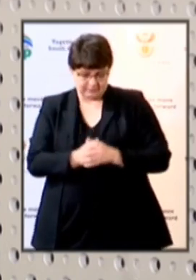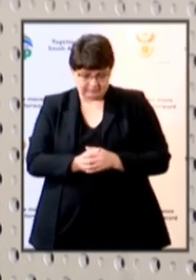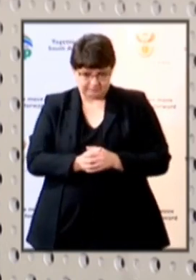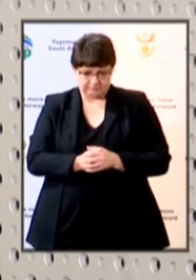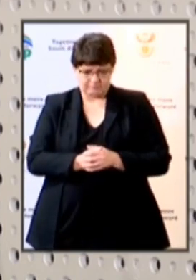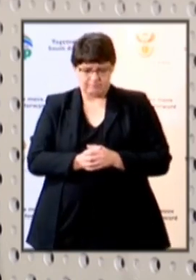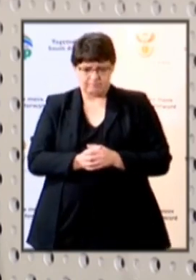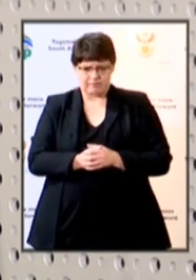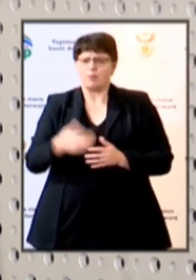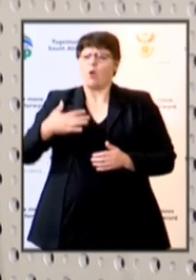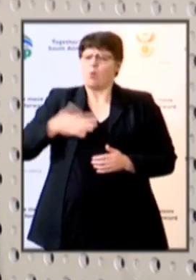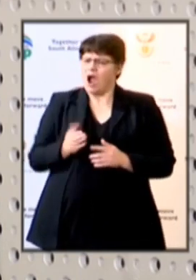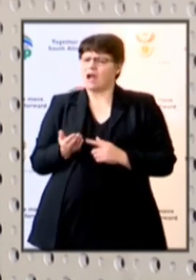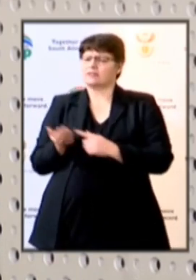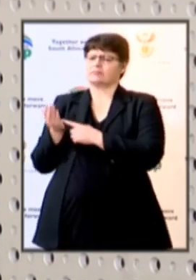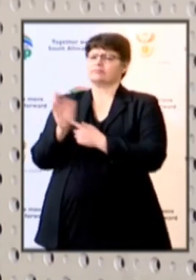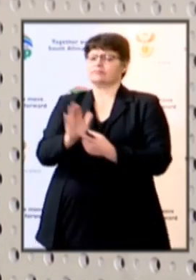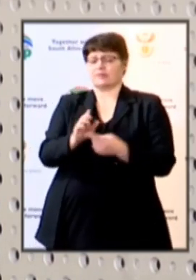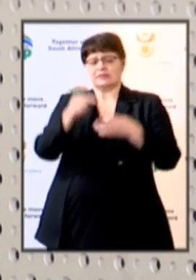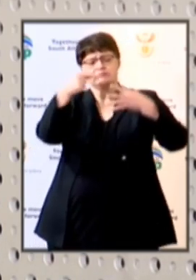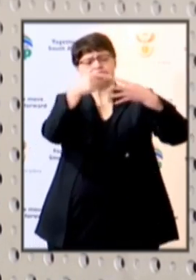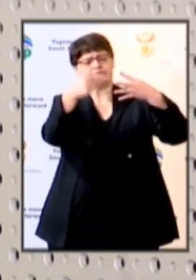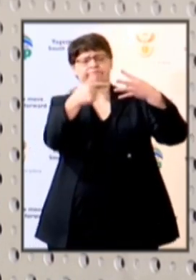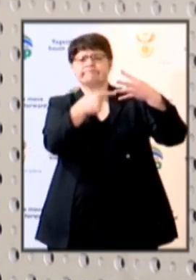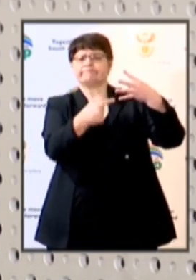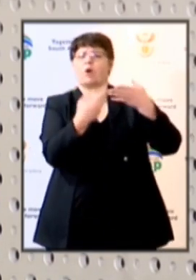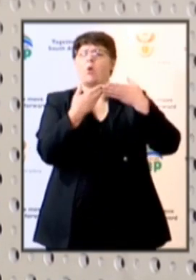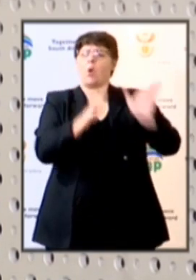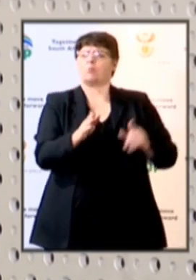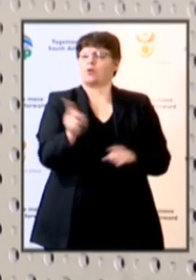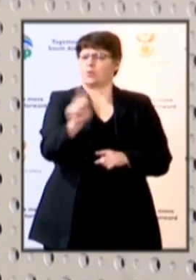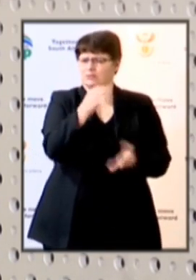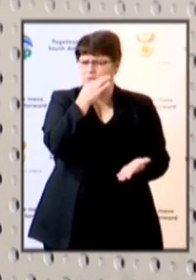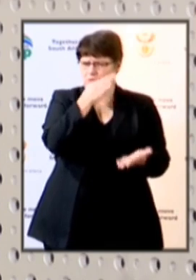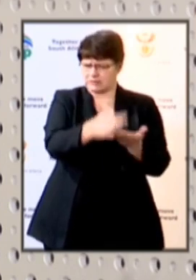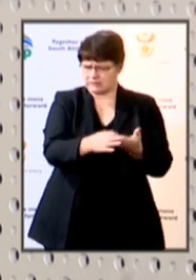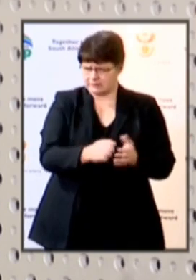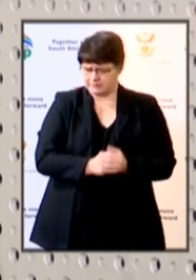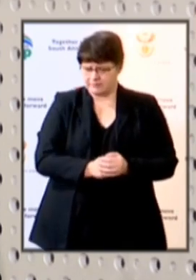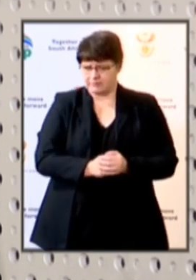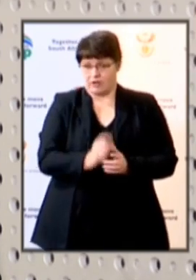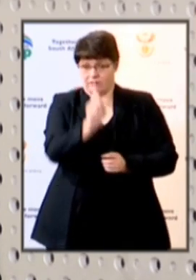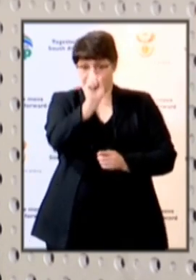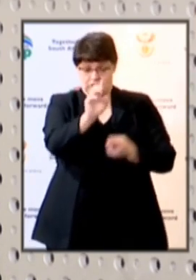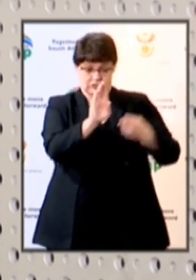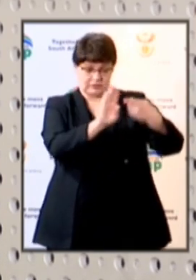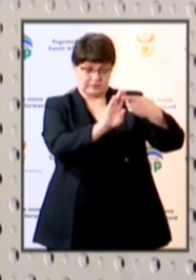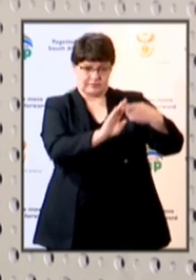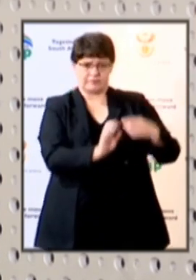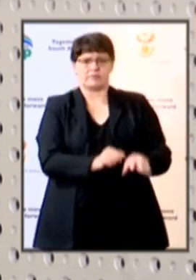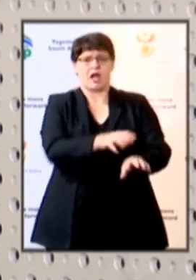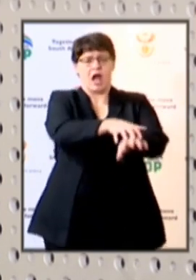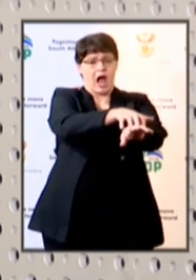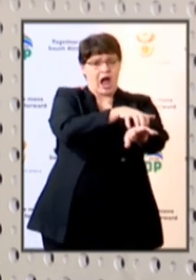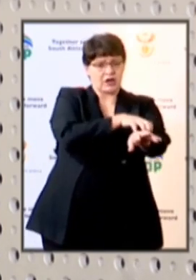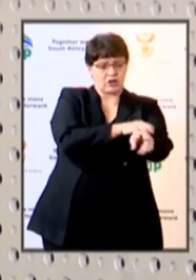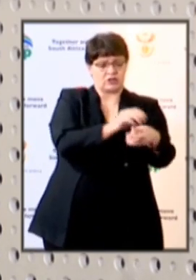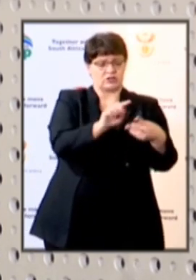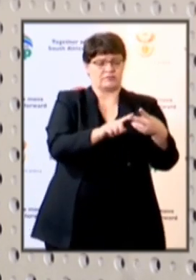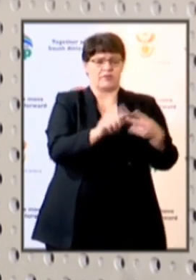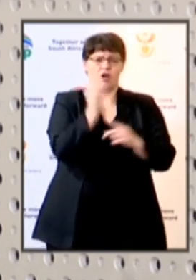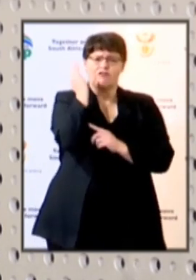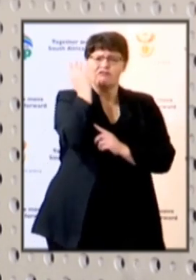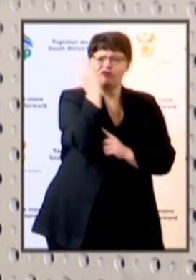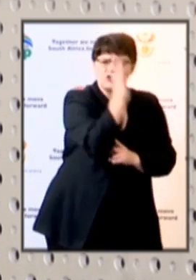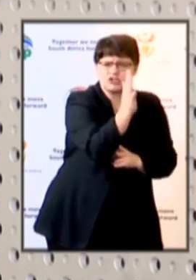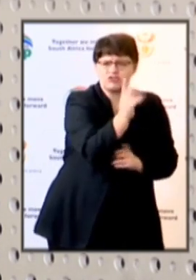is proposed for reopening. In agriculture, forestry and fishing,